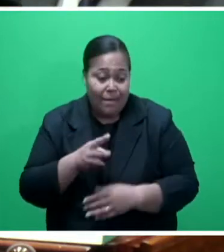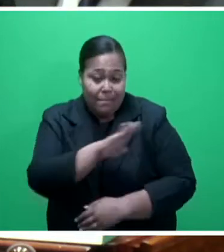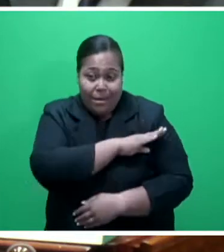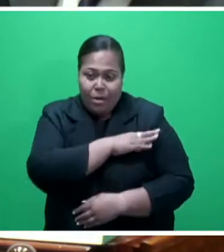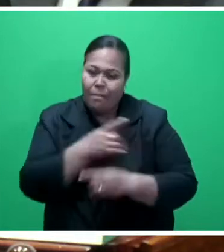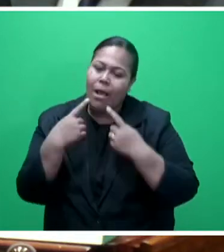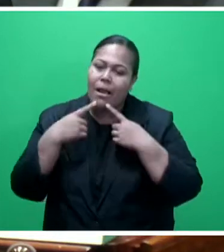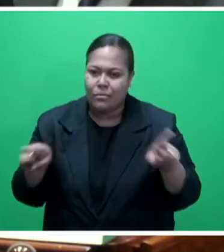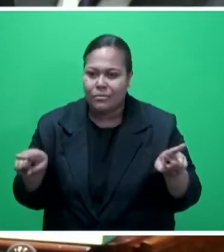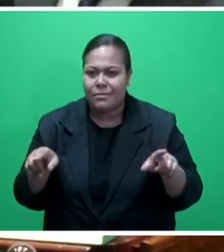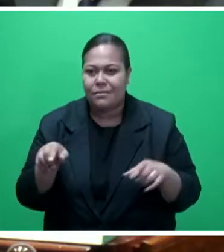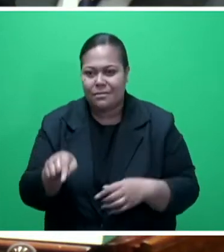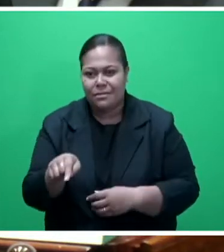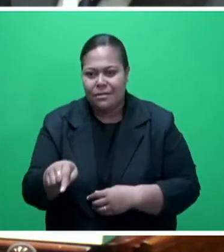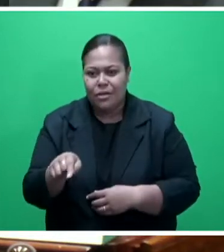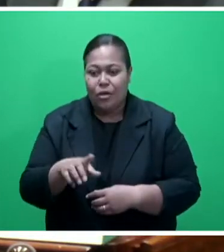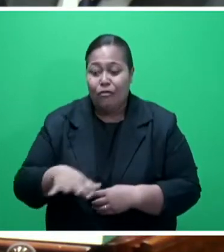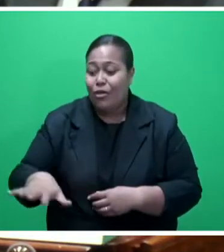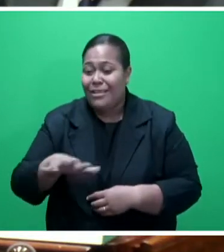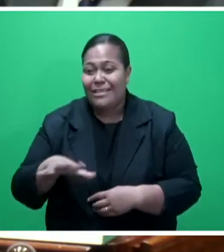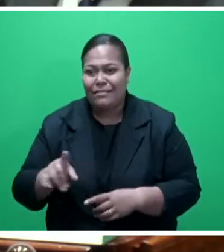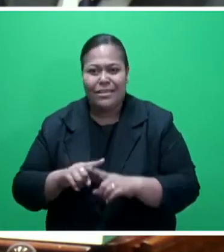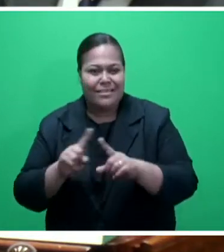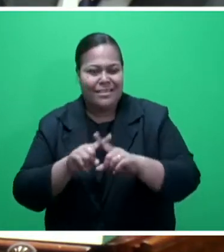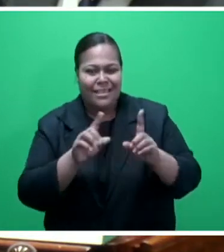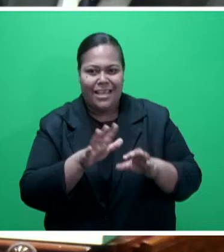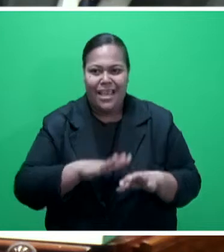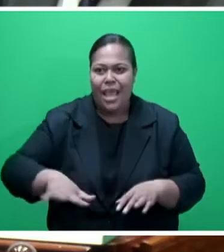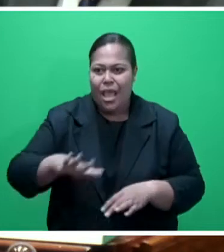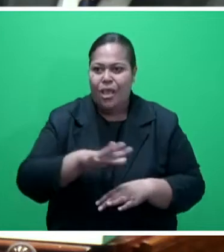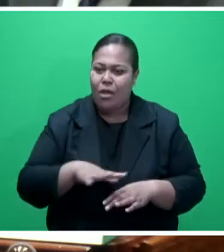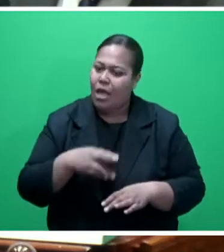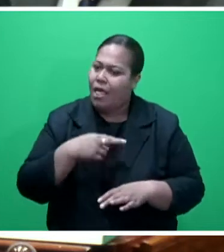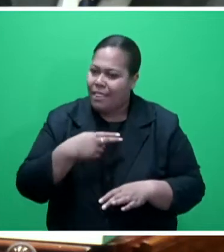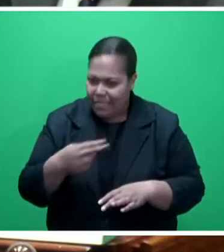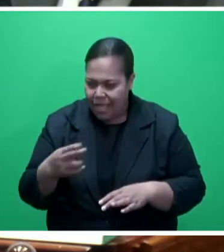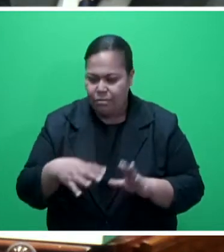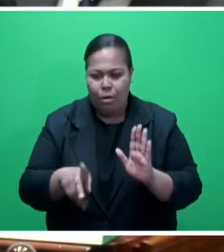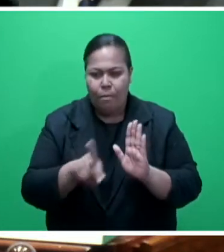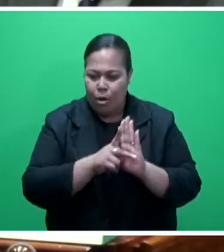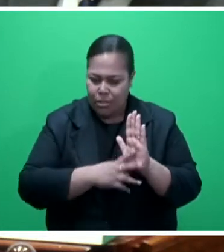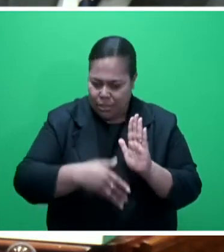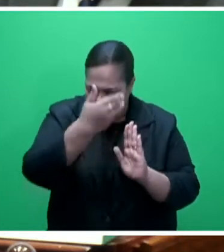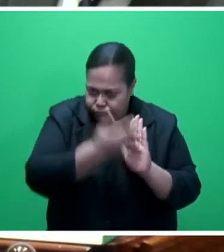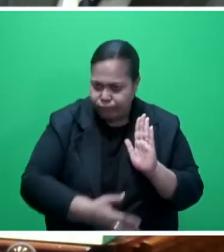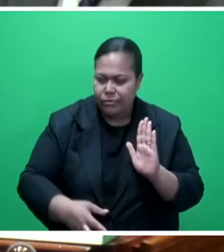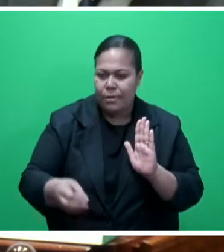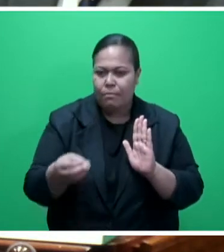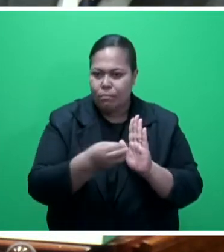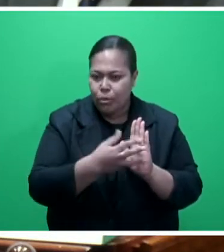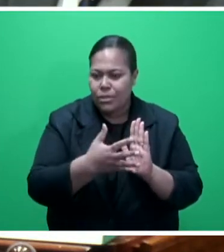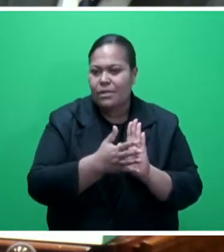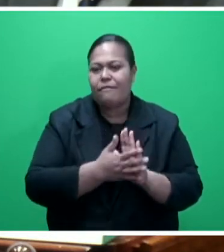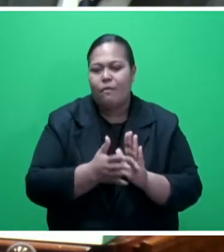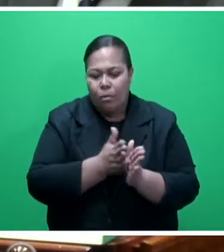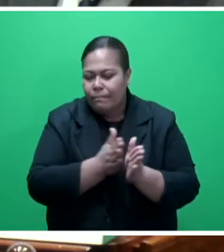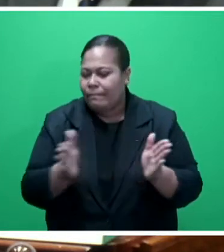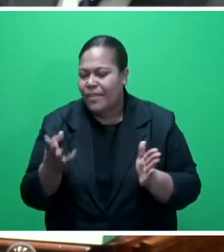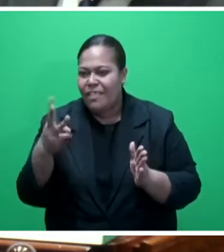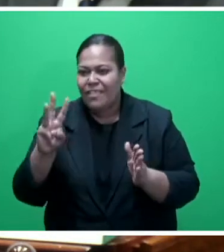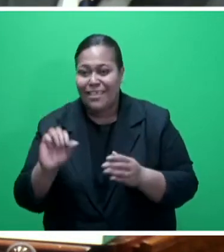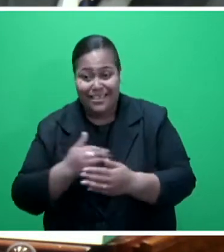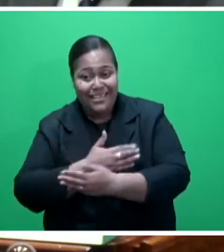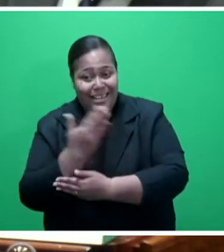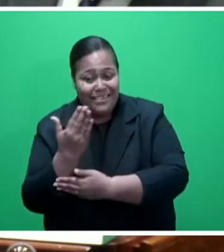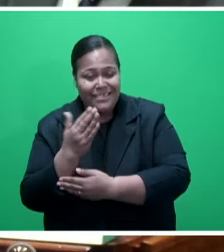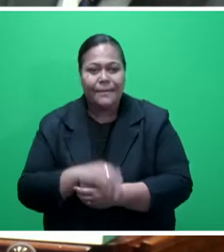disaster for the affected areas was gazetted on the 12th of April 2020 for a period of 30 days. Mr. Speaker,